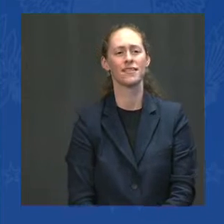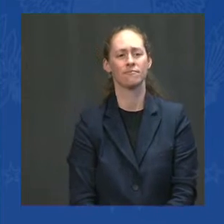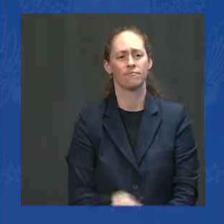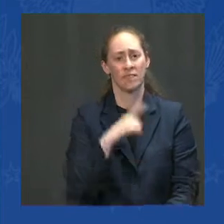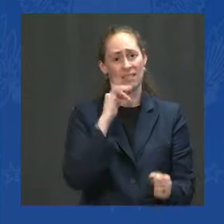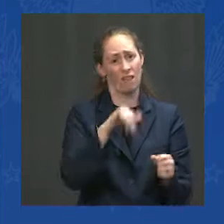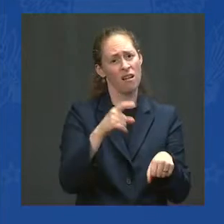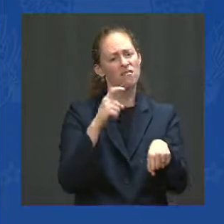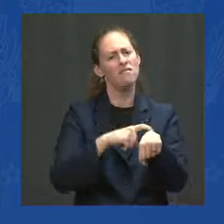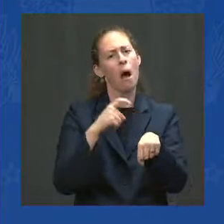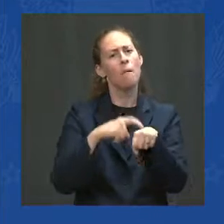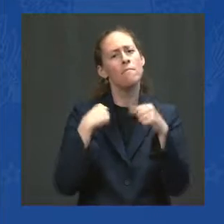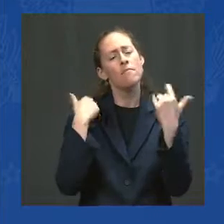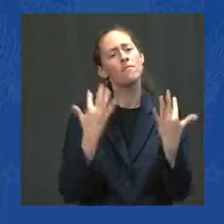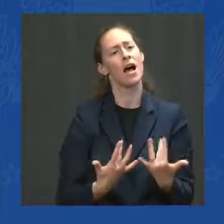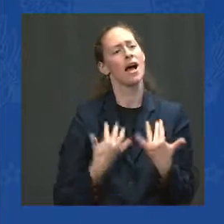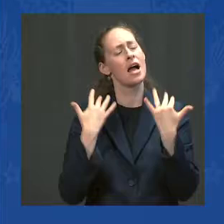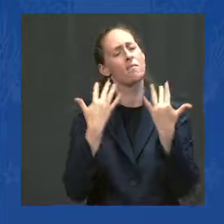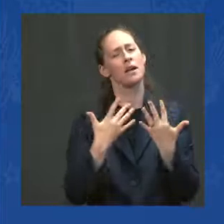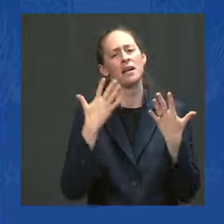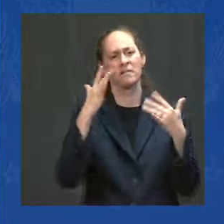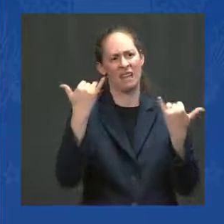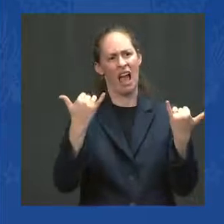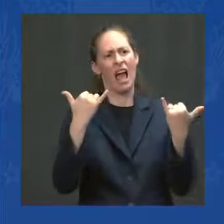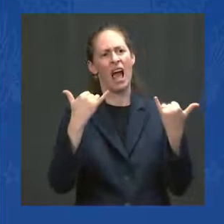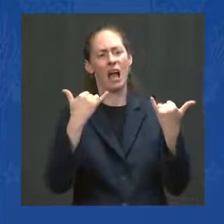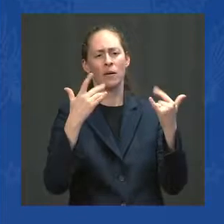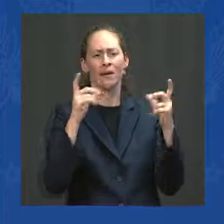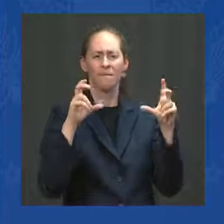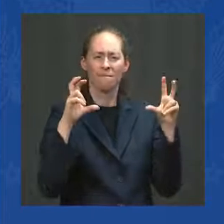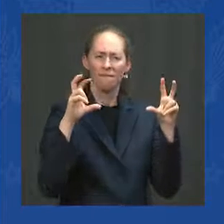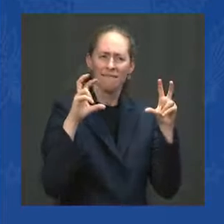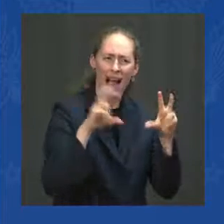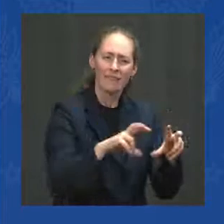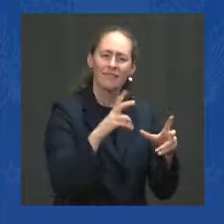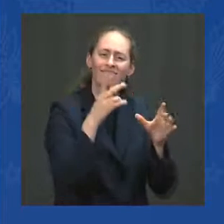needed investments in basic, hard infrastructure of this nation.